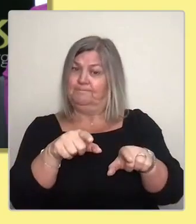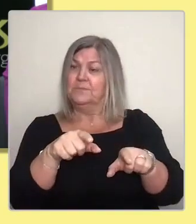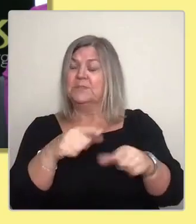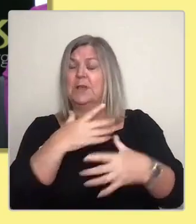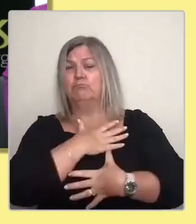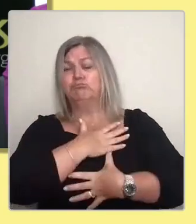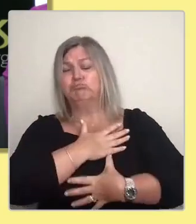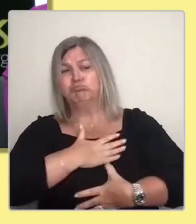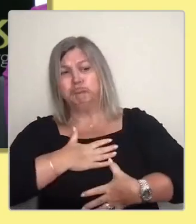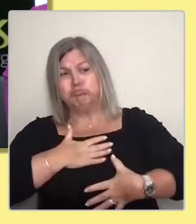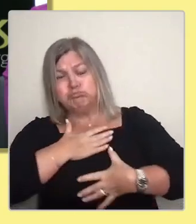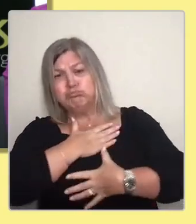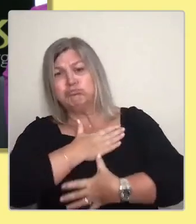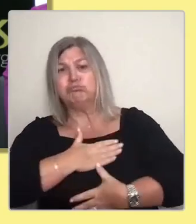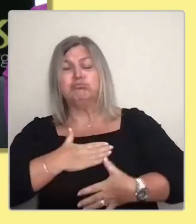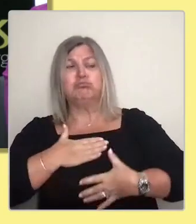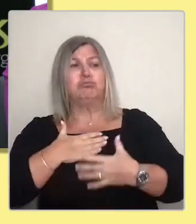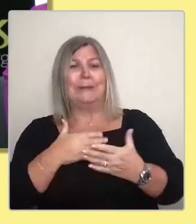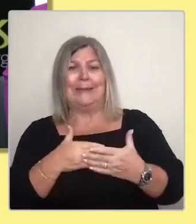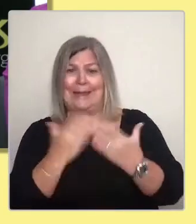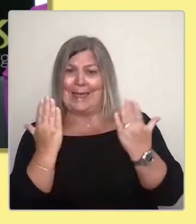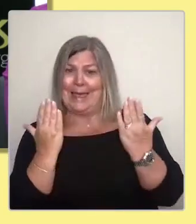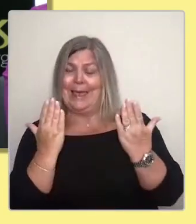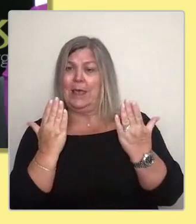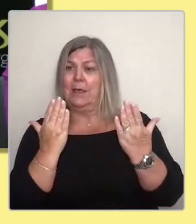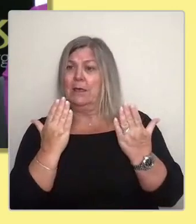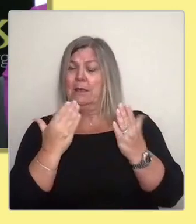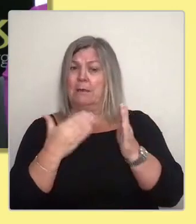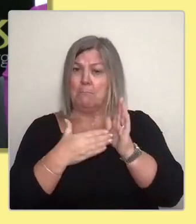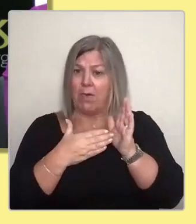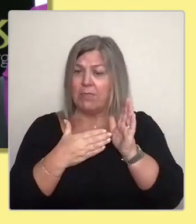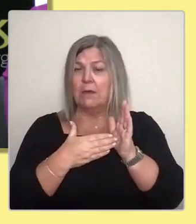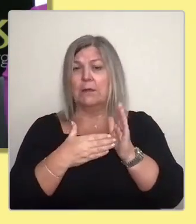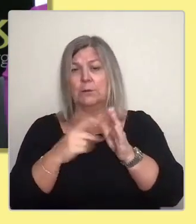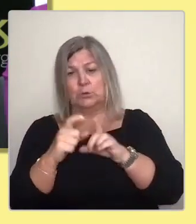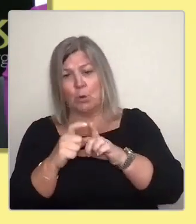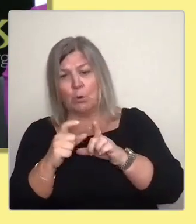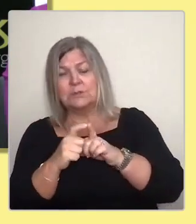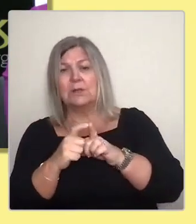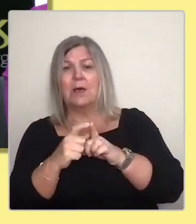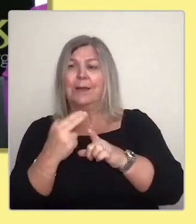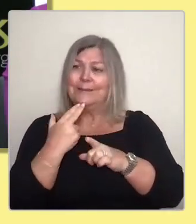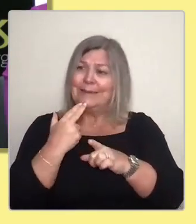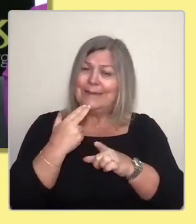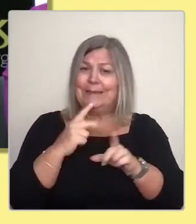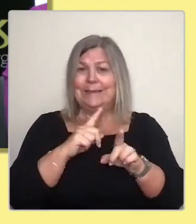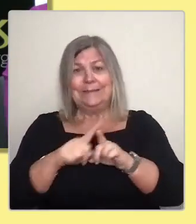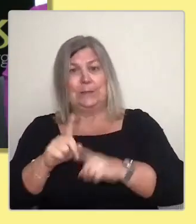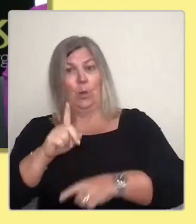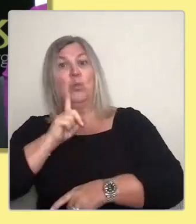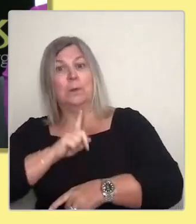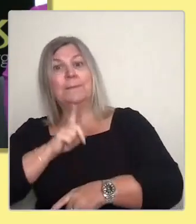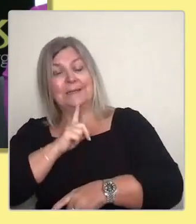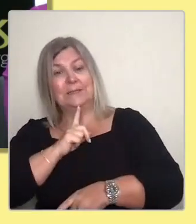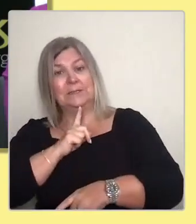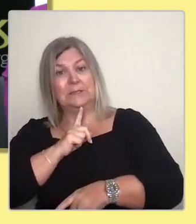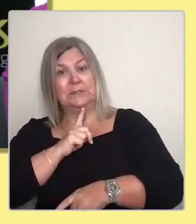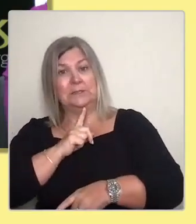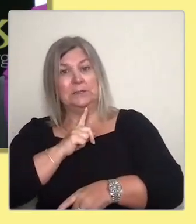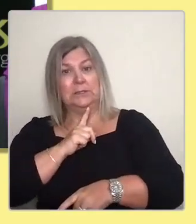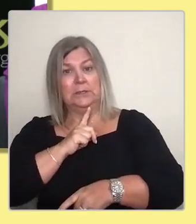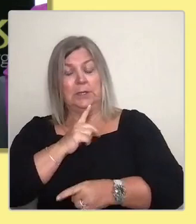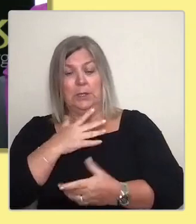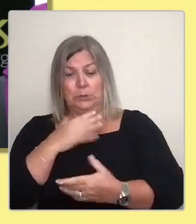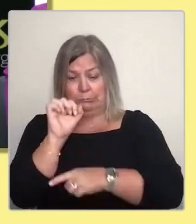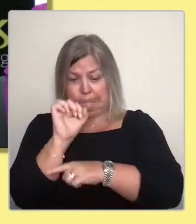day for some of our mothers, our daughters, our nieces, and to have to go past people, whether they're in